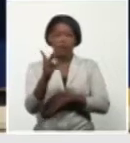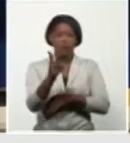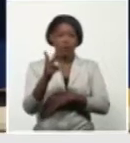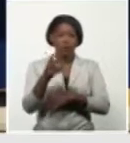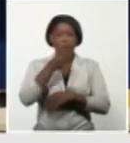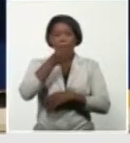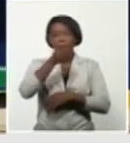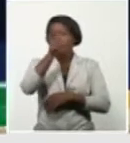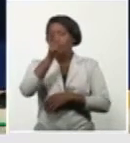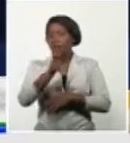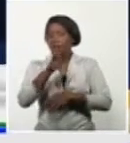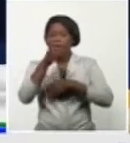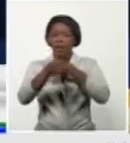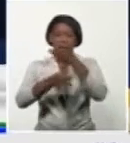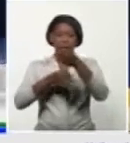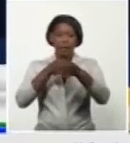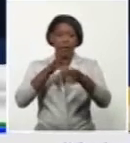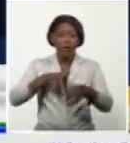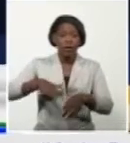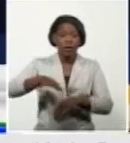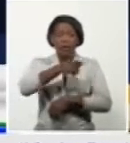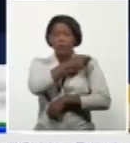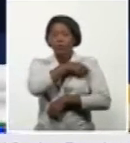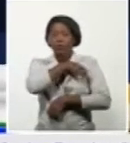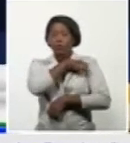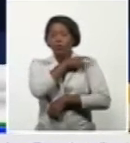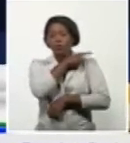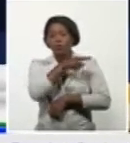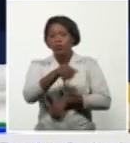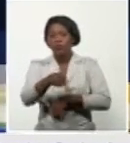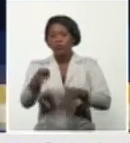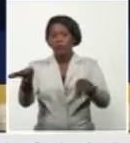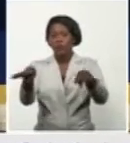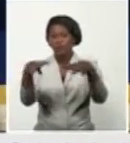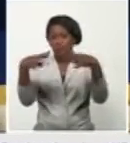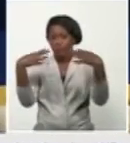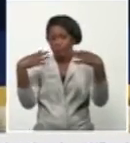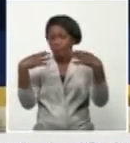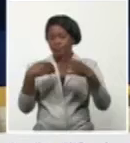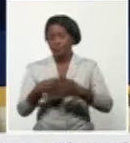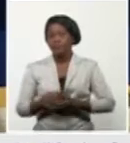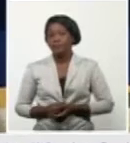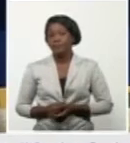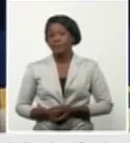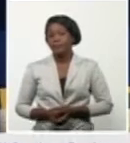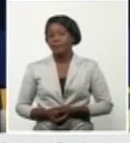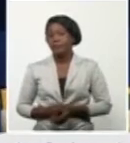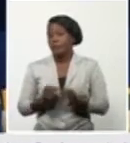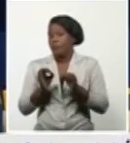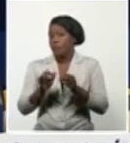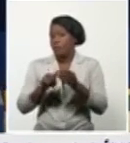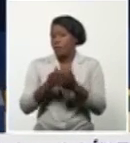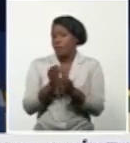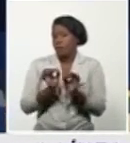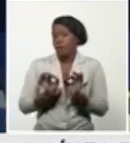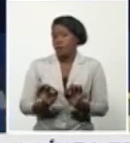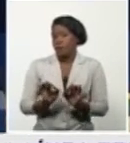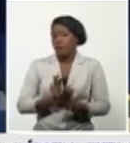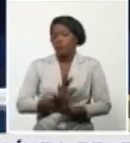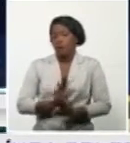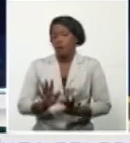Good morning to you, to Abdiel, who supports us from the studios, and to all the people who follow our information every day.